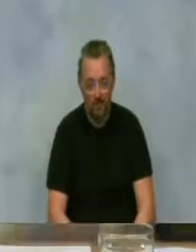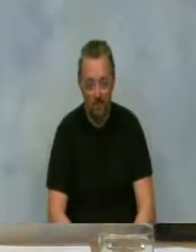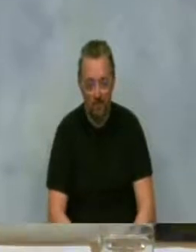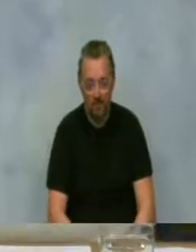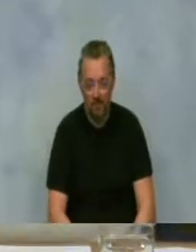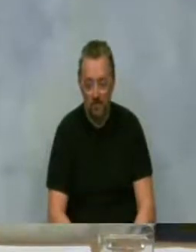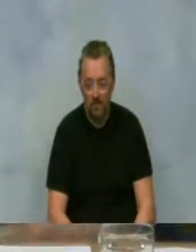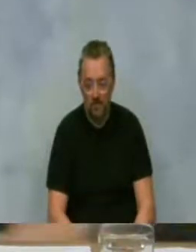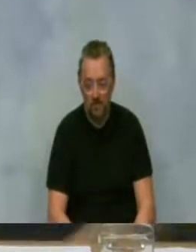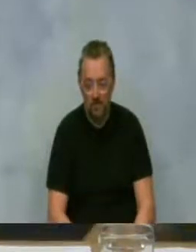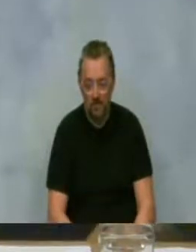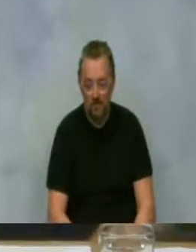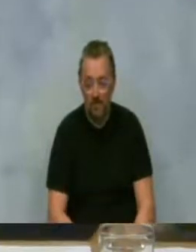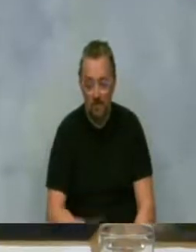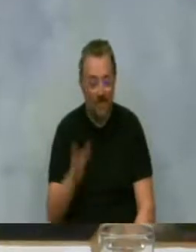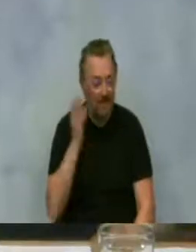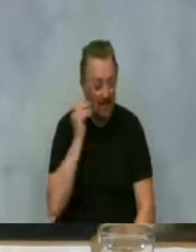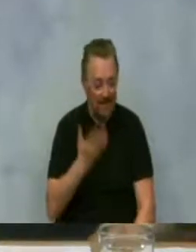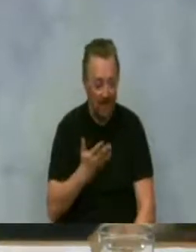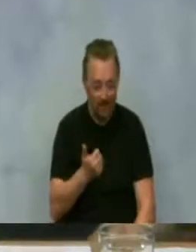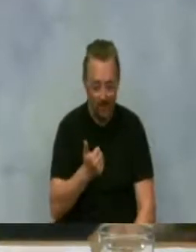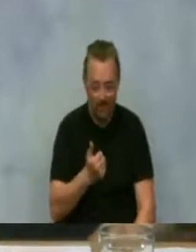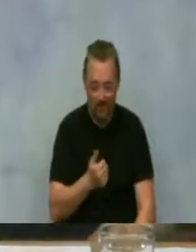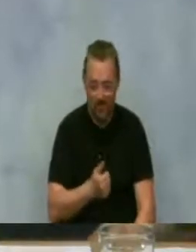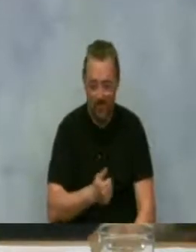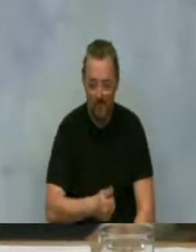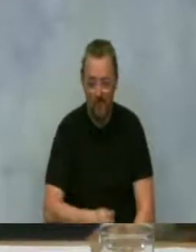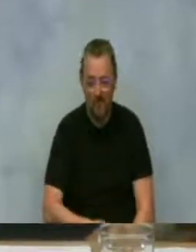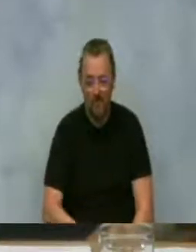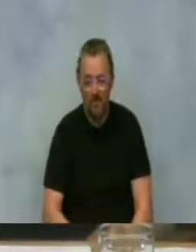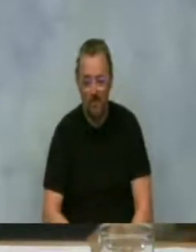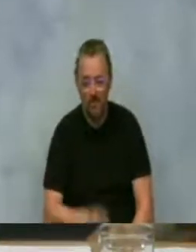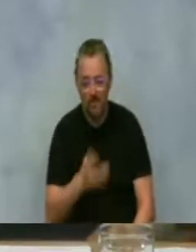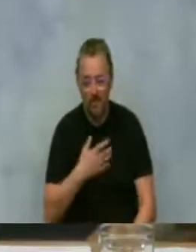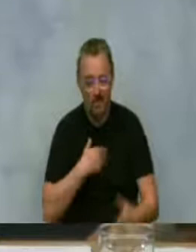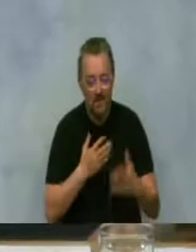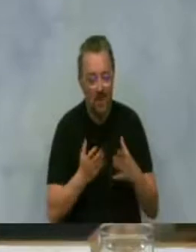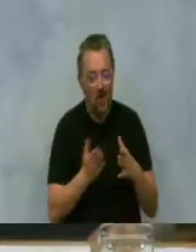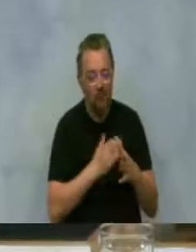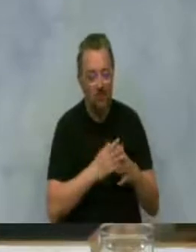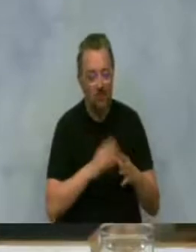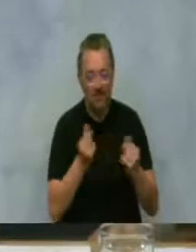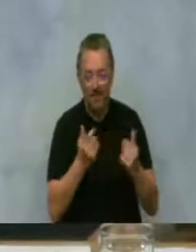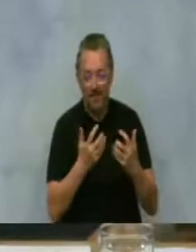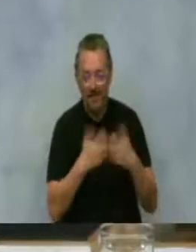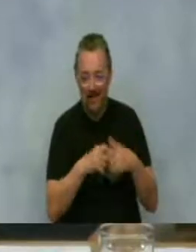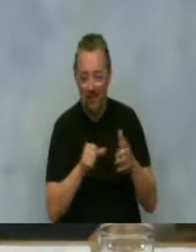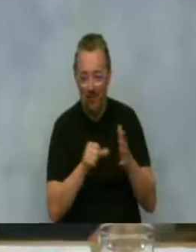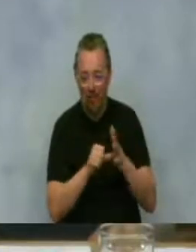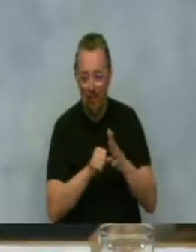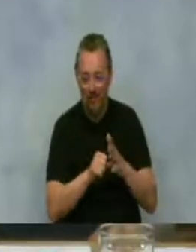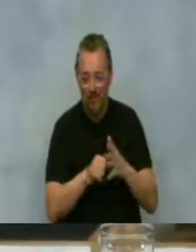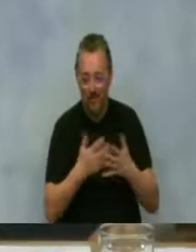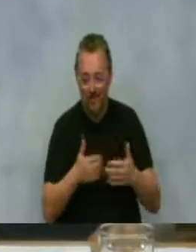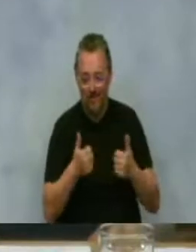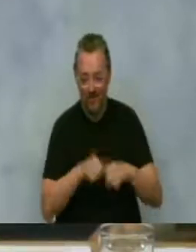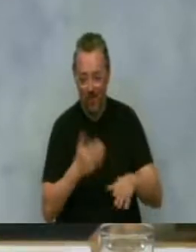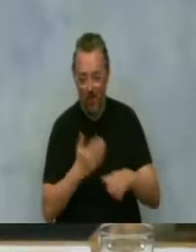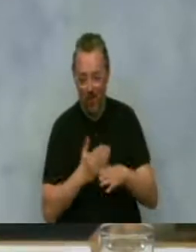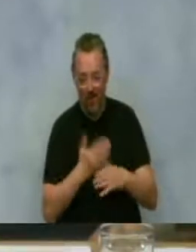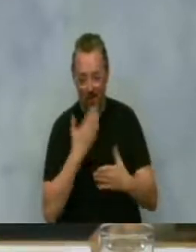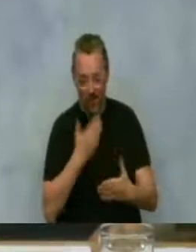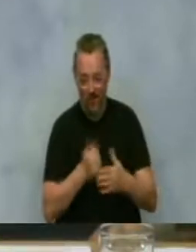Hi, can you hear me? Yes, we can. Carry on. Sorry, initially I had some technical issues. Finally, I managed to sort out.